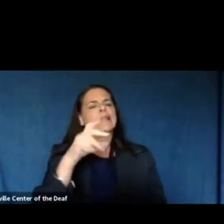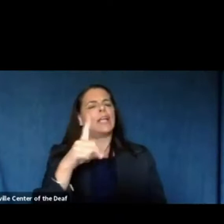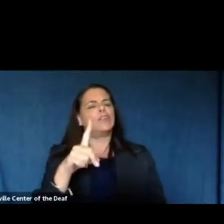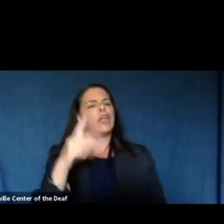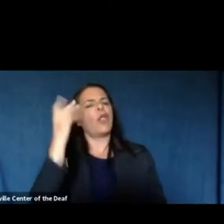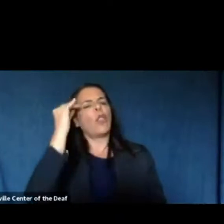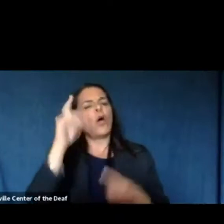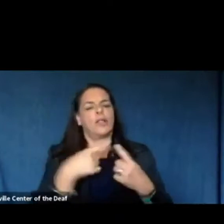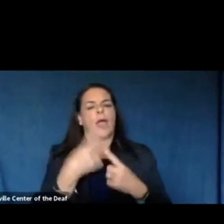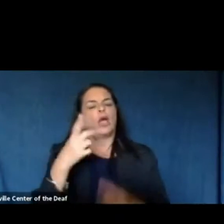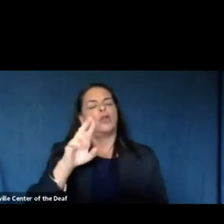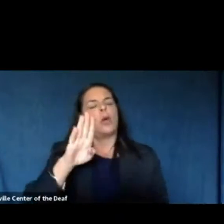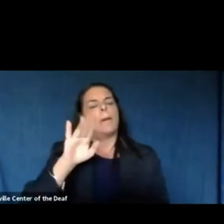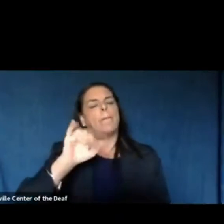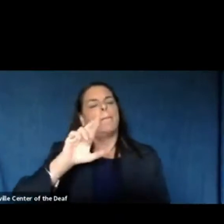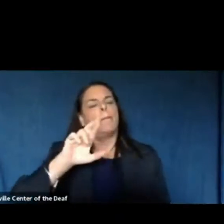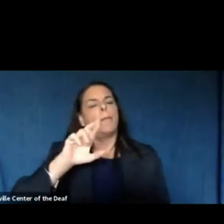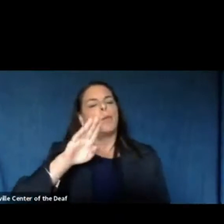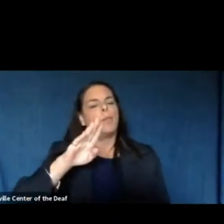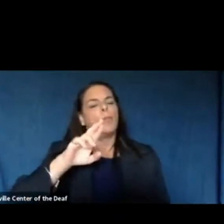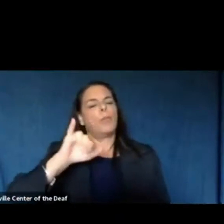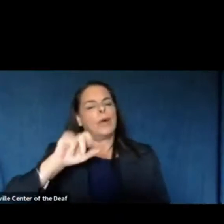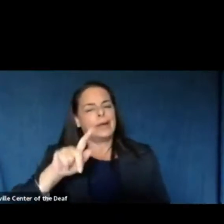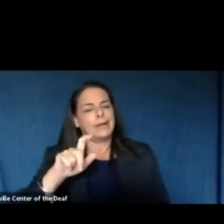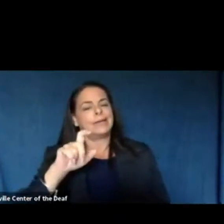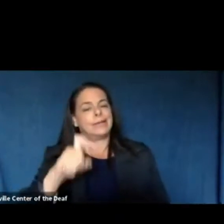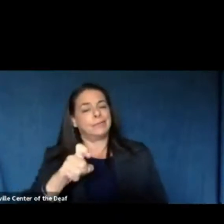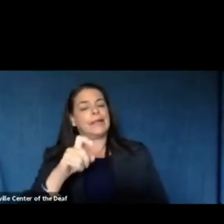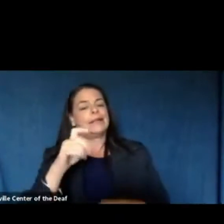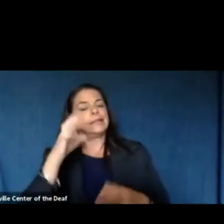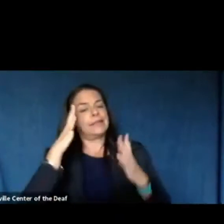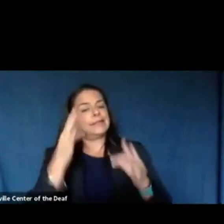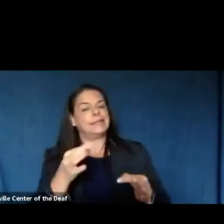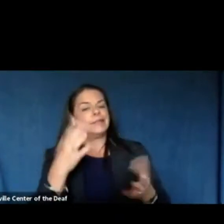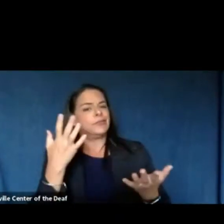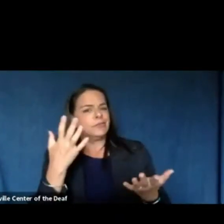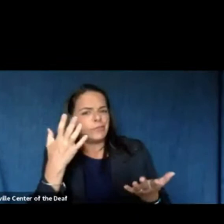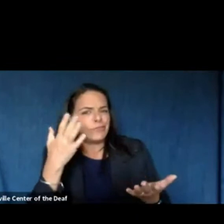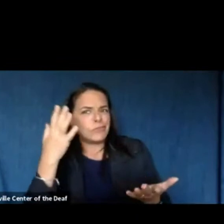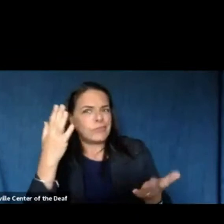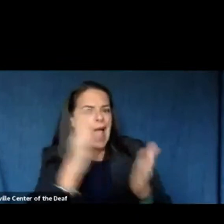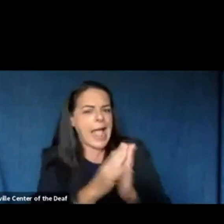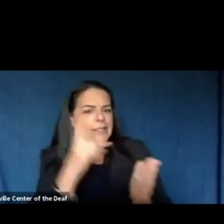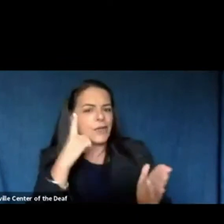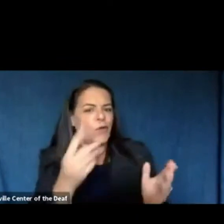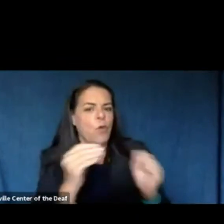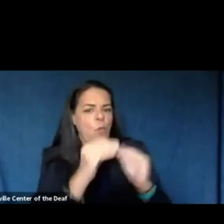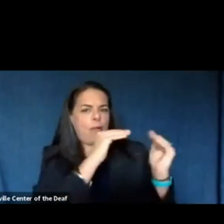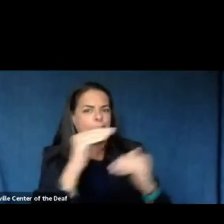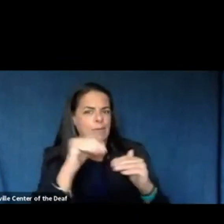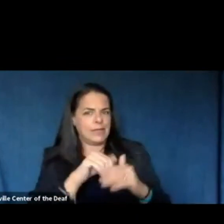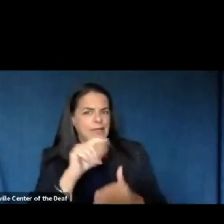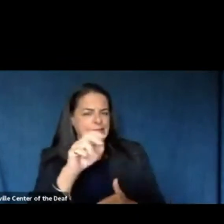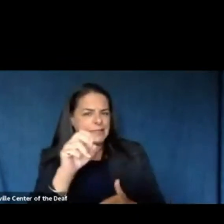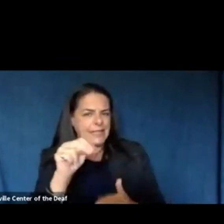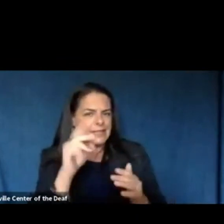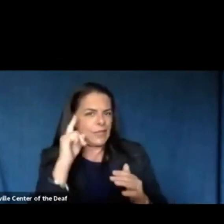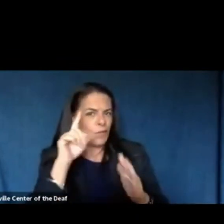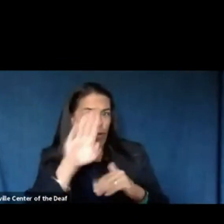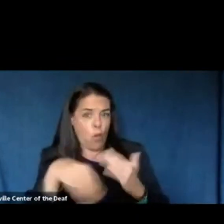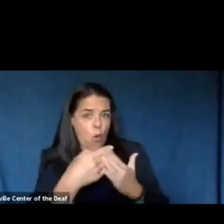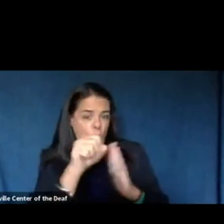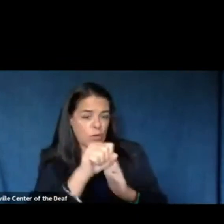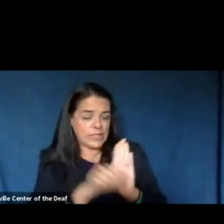We completely have been talking about the 5 core actions and staying home when you're sick and following all of those as much as